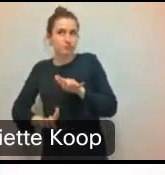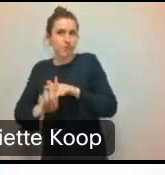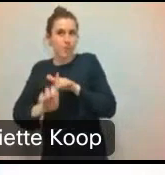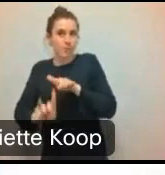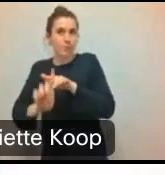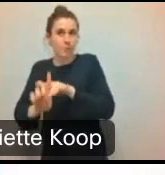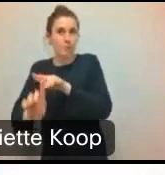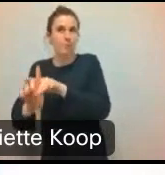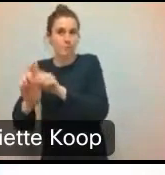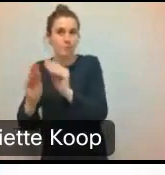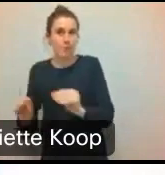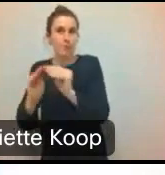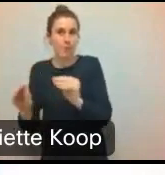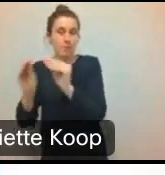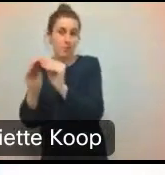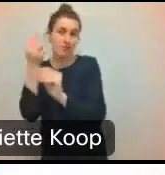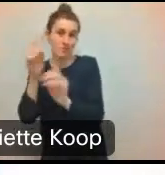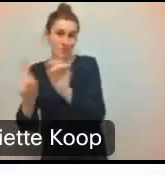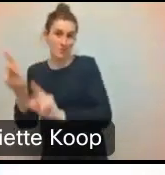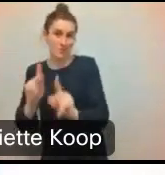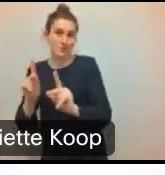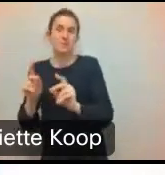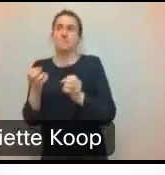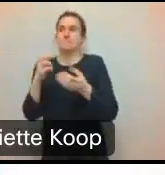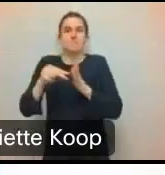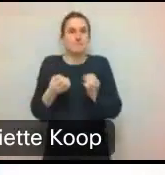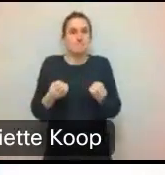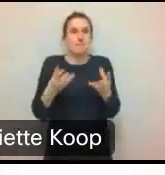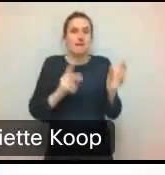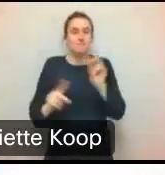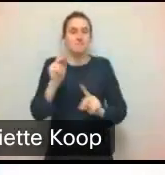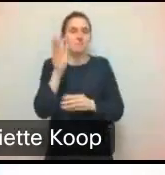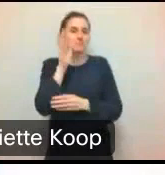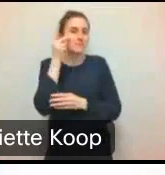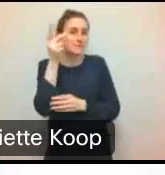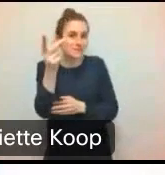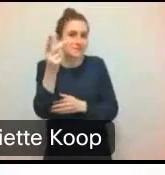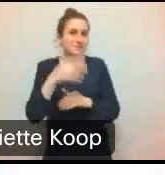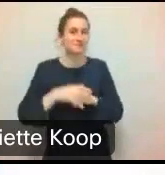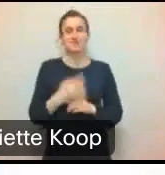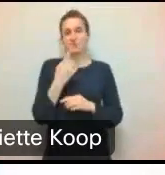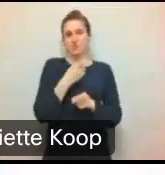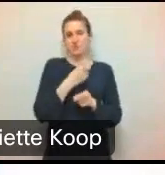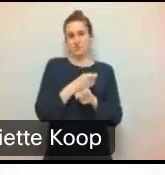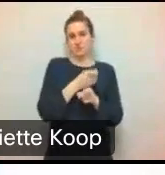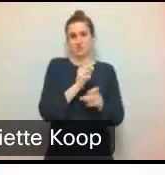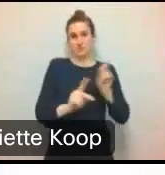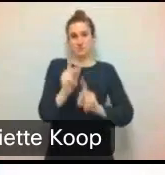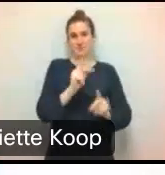that the most people can see it. There's a joke that people often